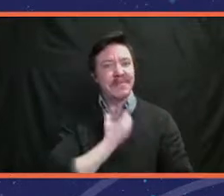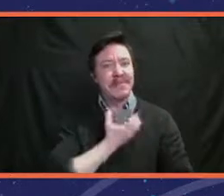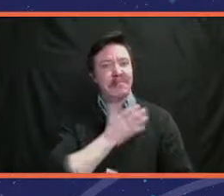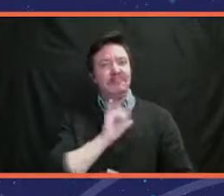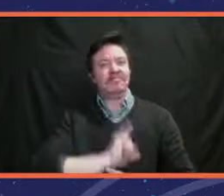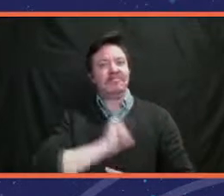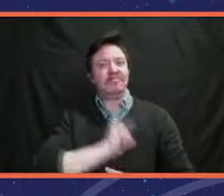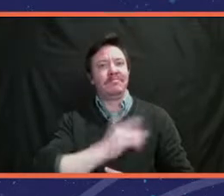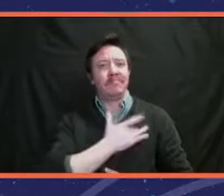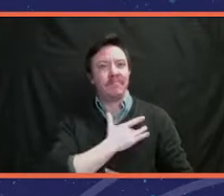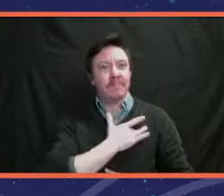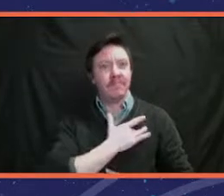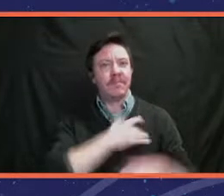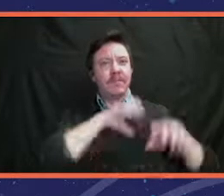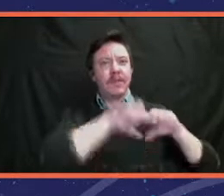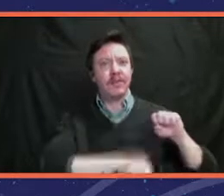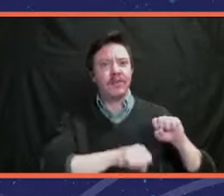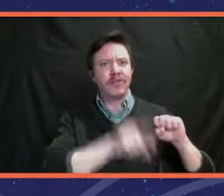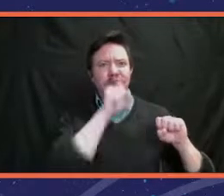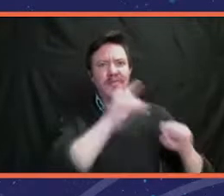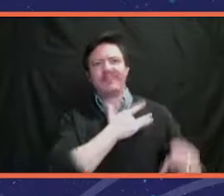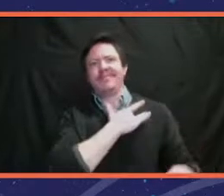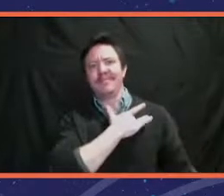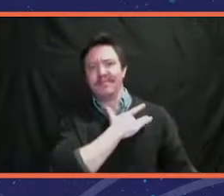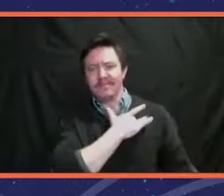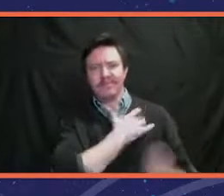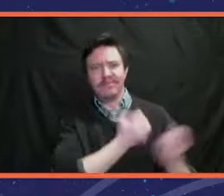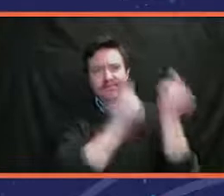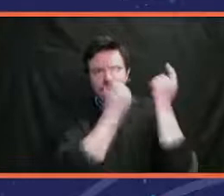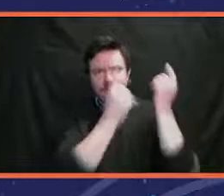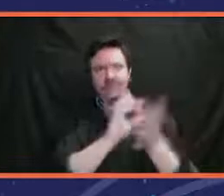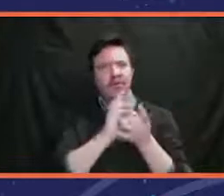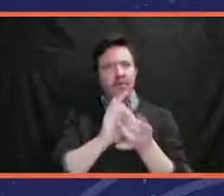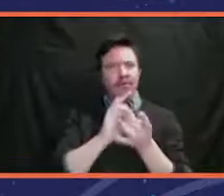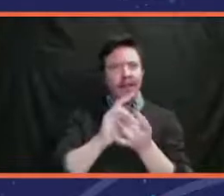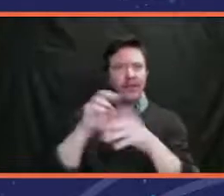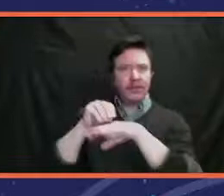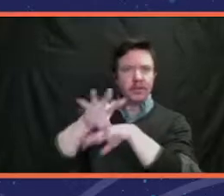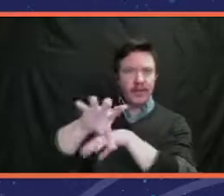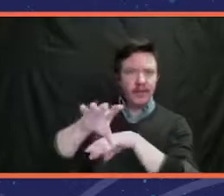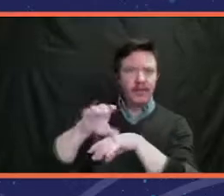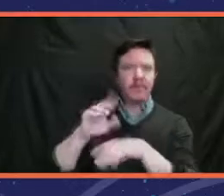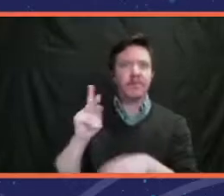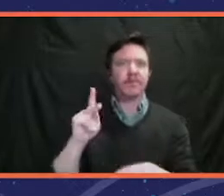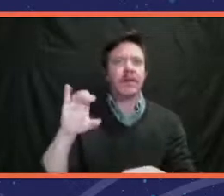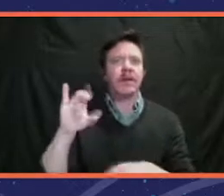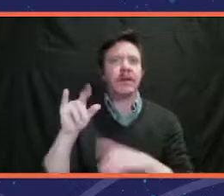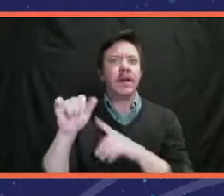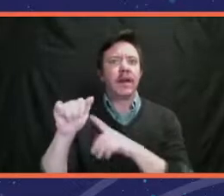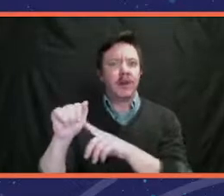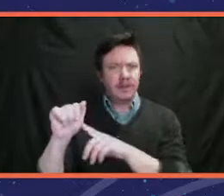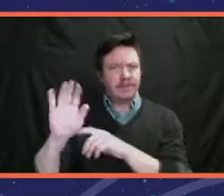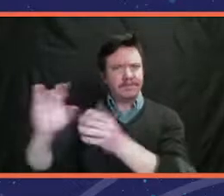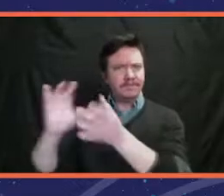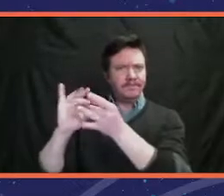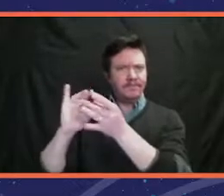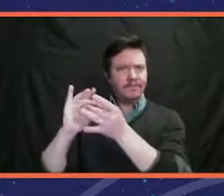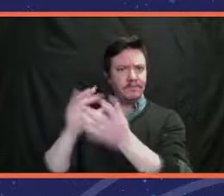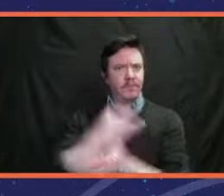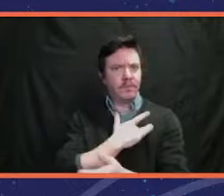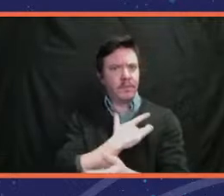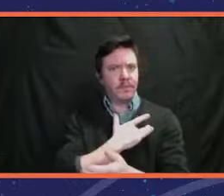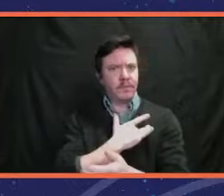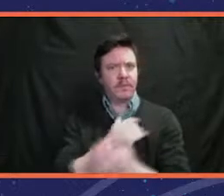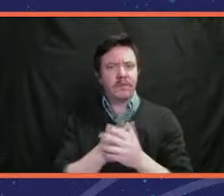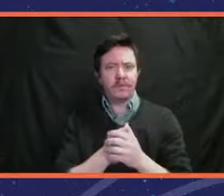grief was really hitting hard, and that relational piece and that sort of orbit, Kiara, that you were talking about. So I think all of